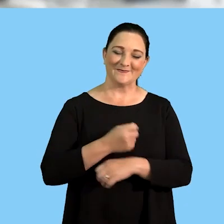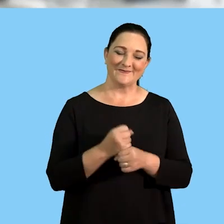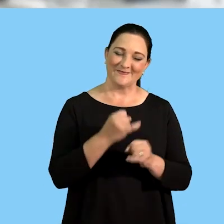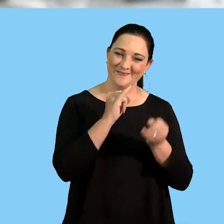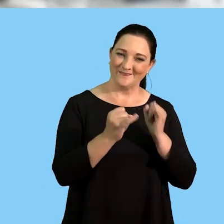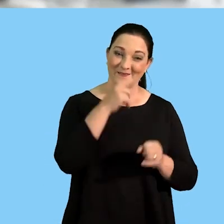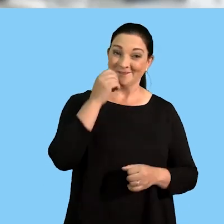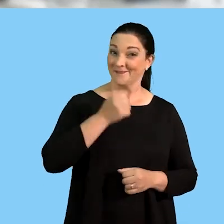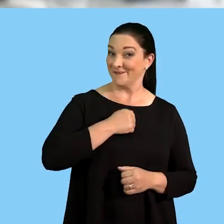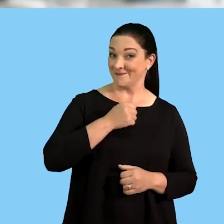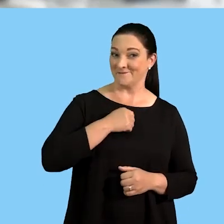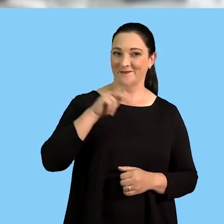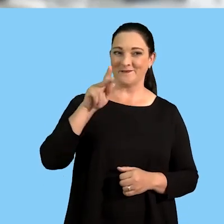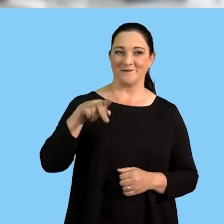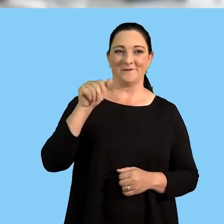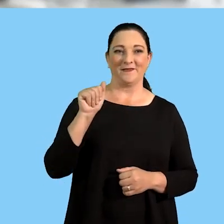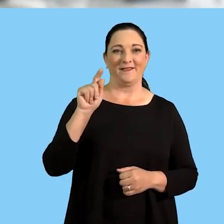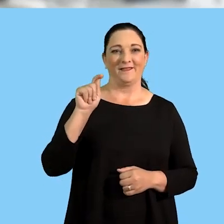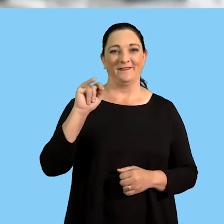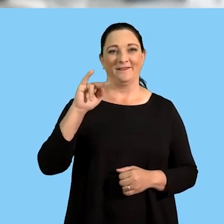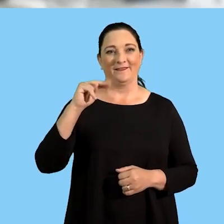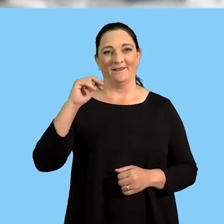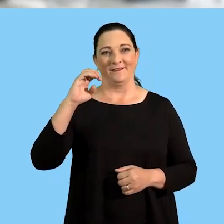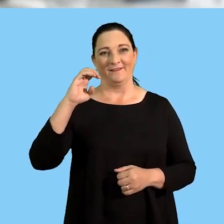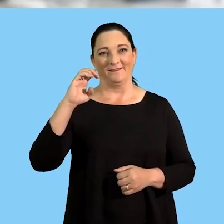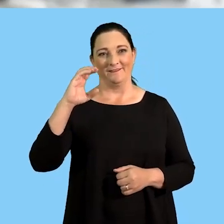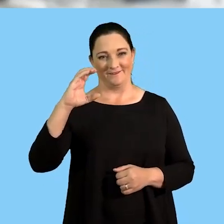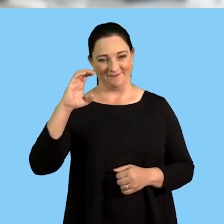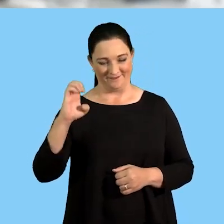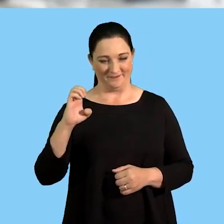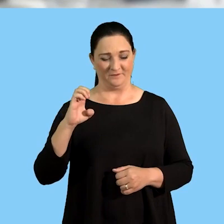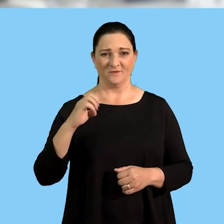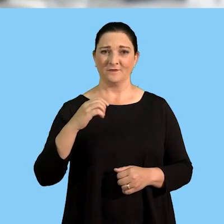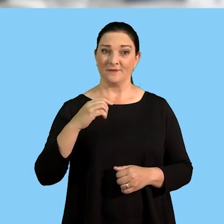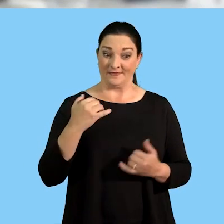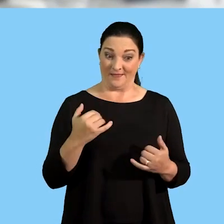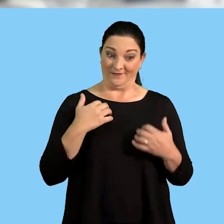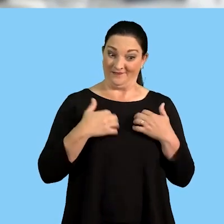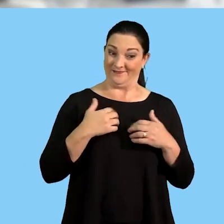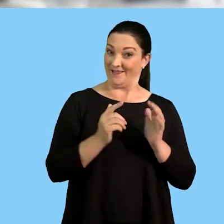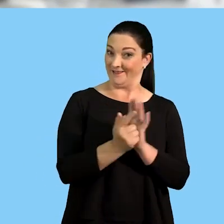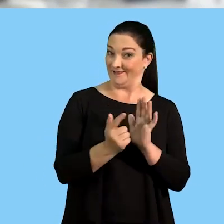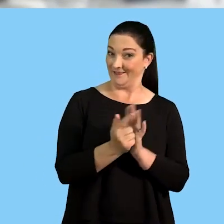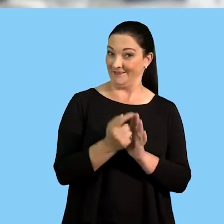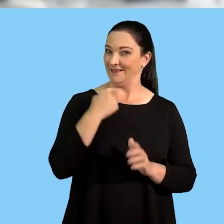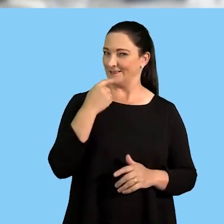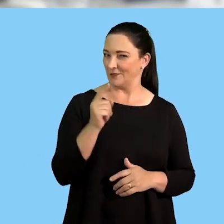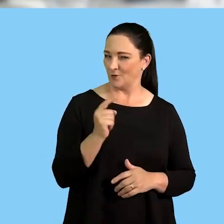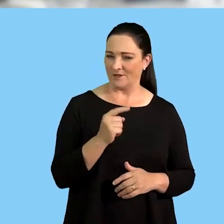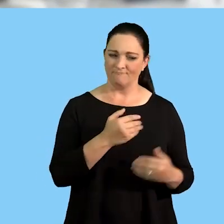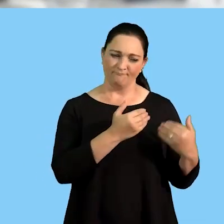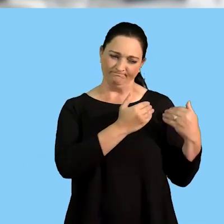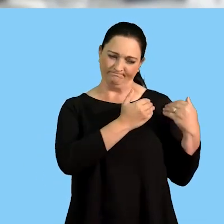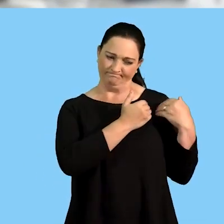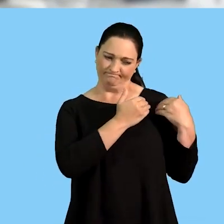Good day, grade 11s. My name is Patience Ngobeni, and I will be taking you through today's exciting lesson, which is called